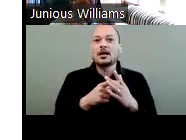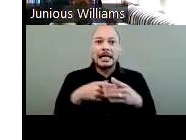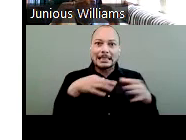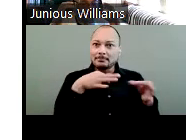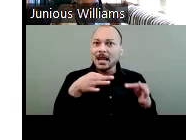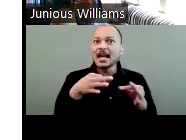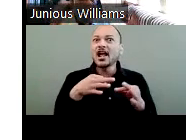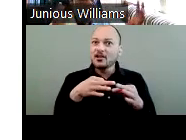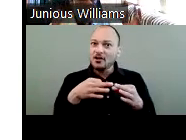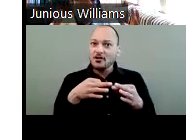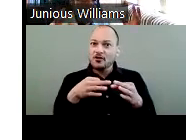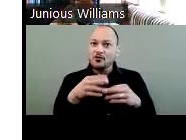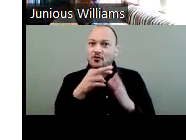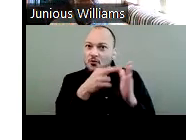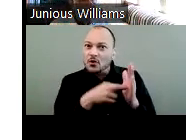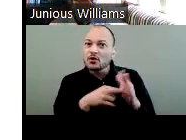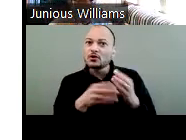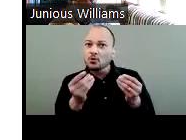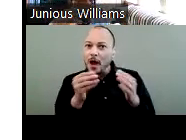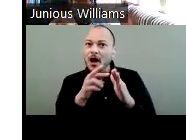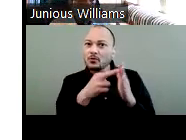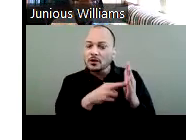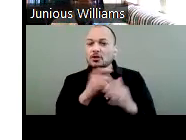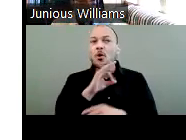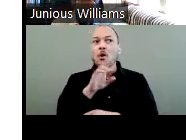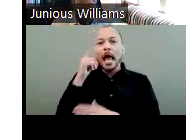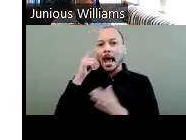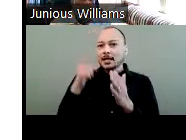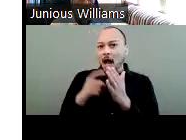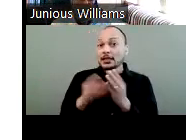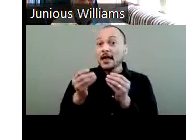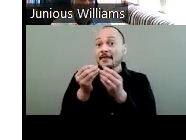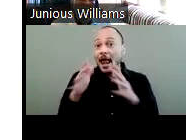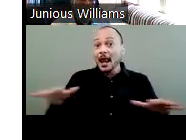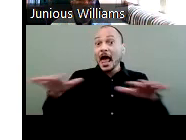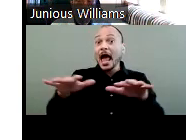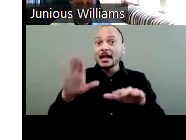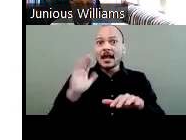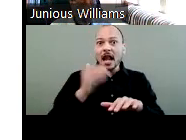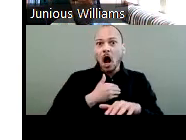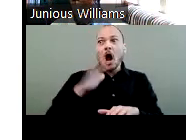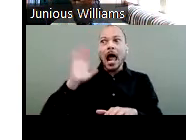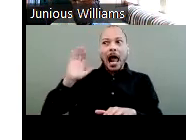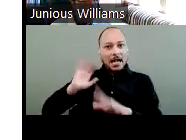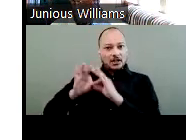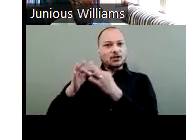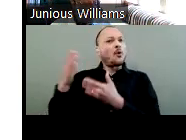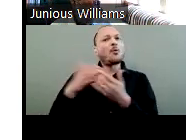or by acknowledging the land and our ancestors, whatever that is. So it's doing